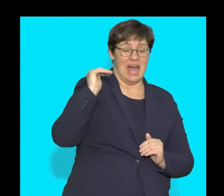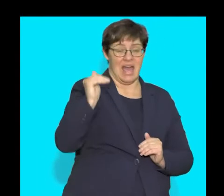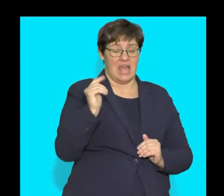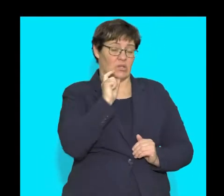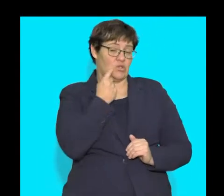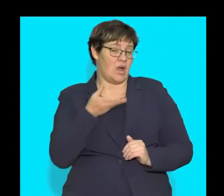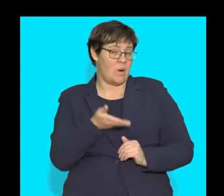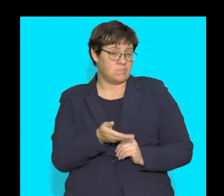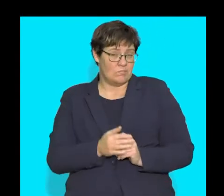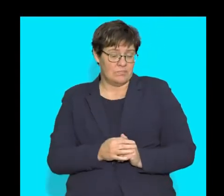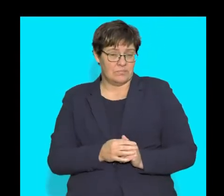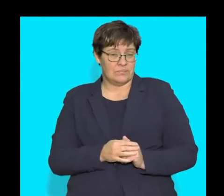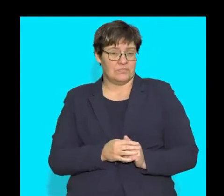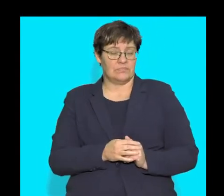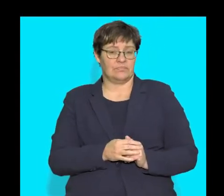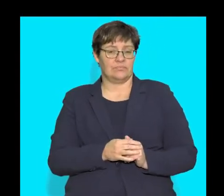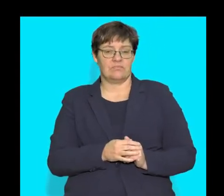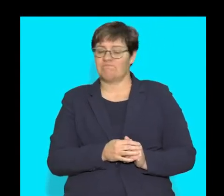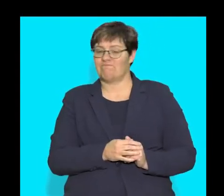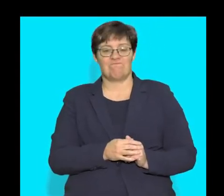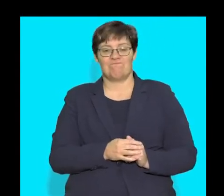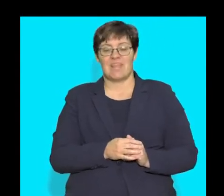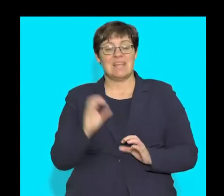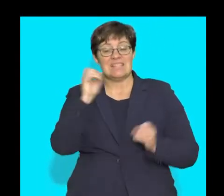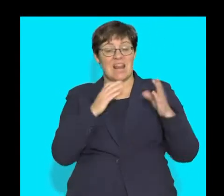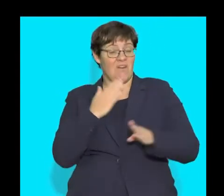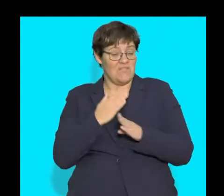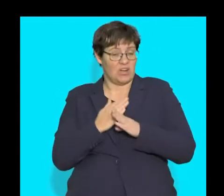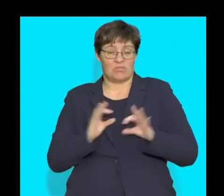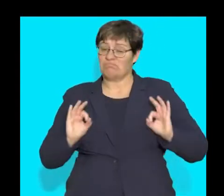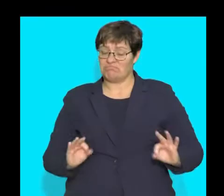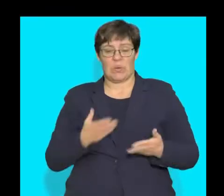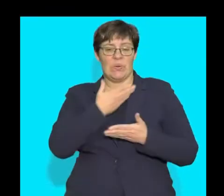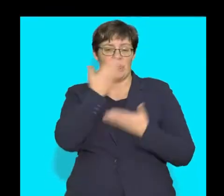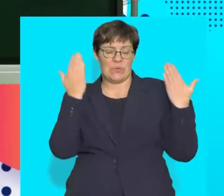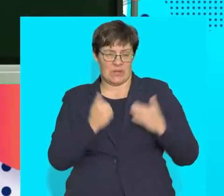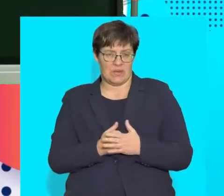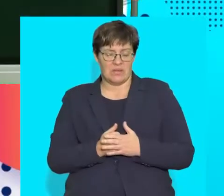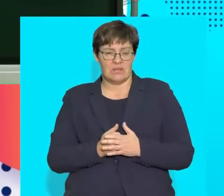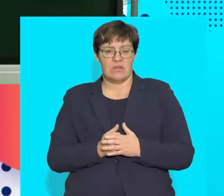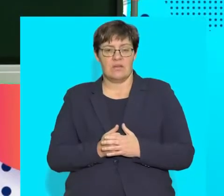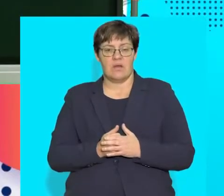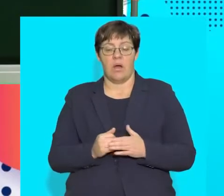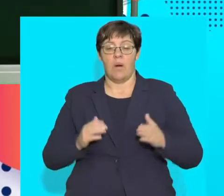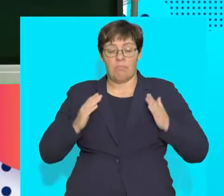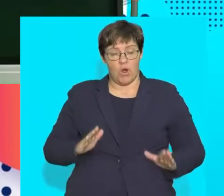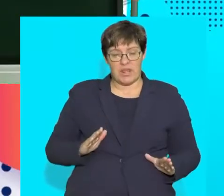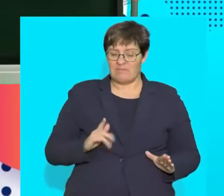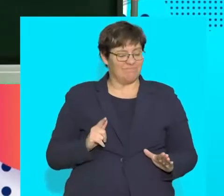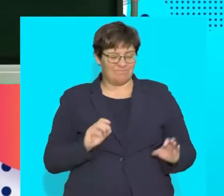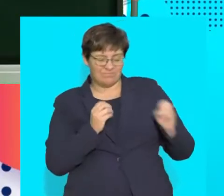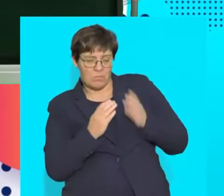high concentration of sugar. And this is not ideal for cellular functioning. So the body has